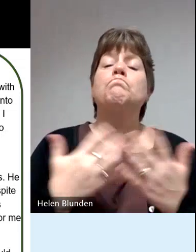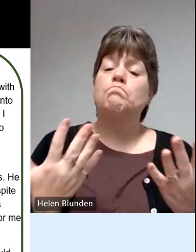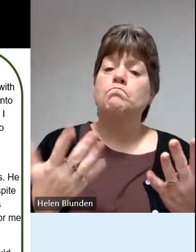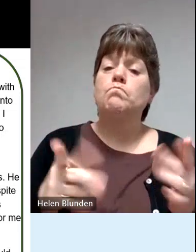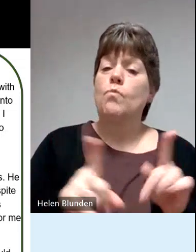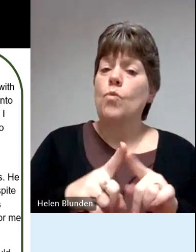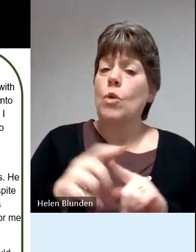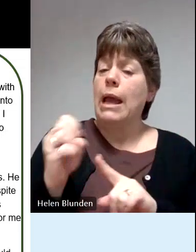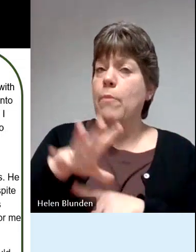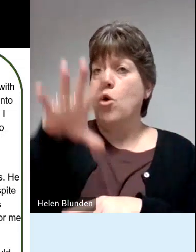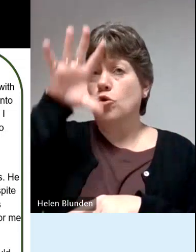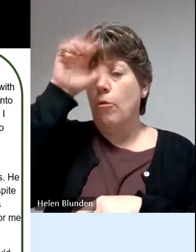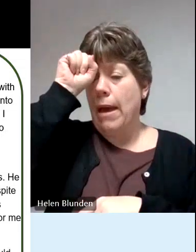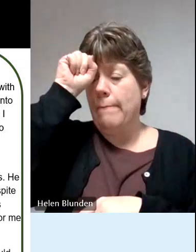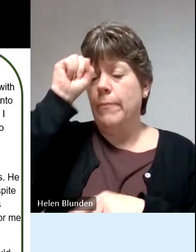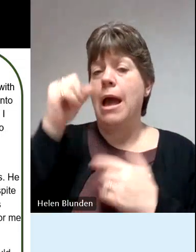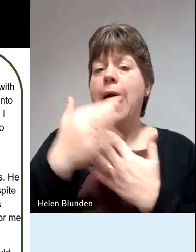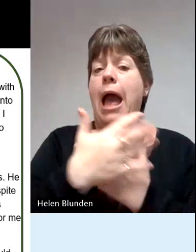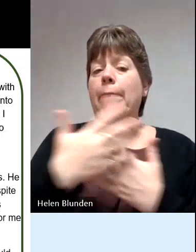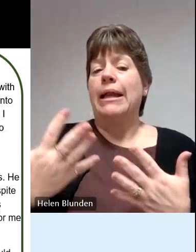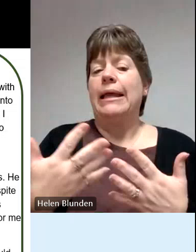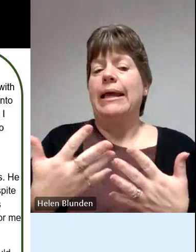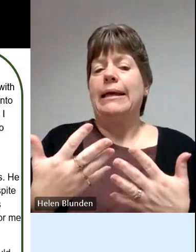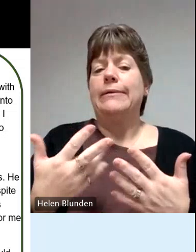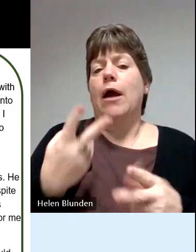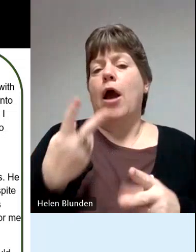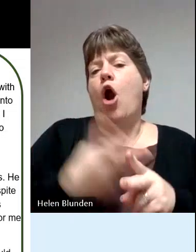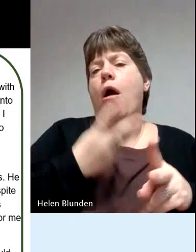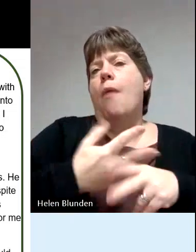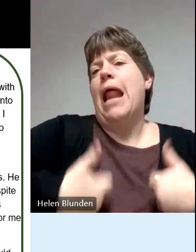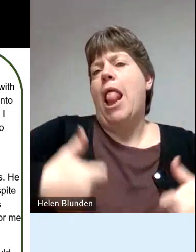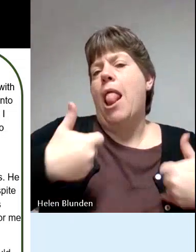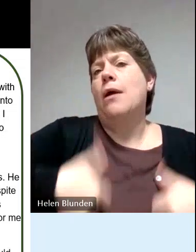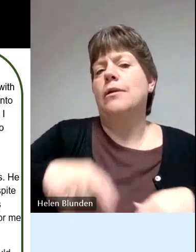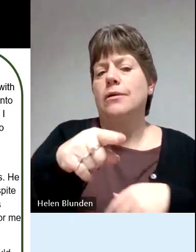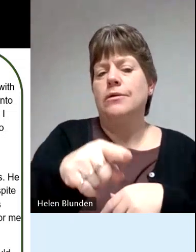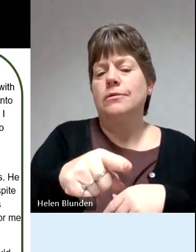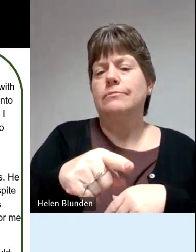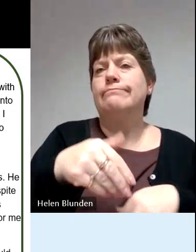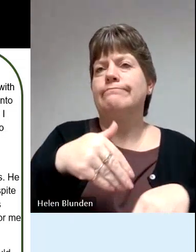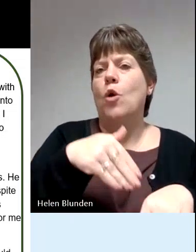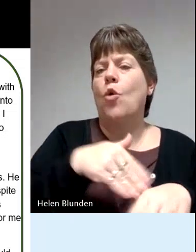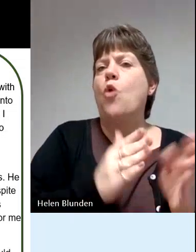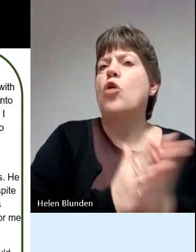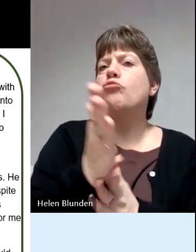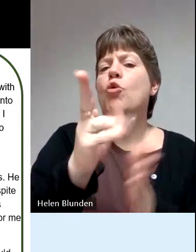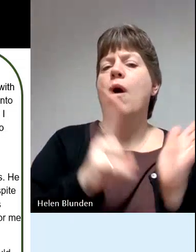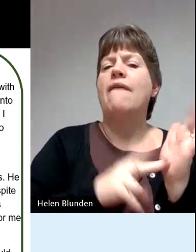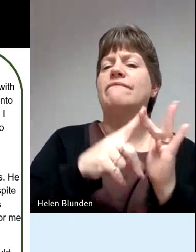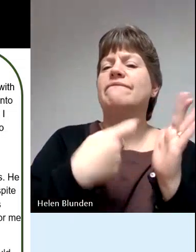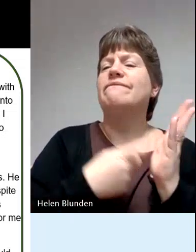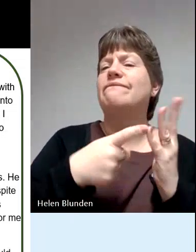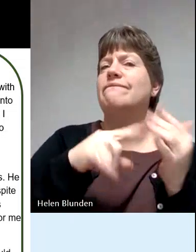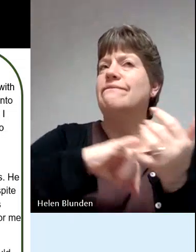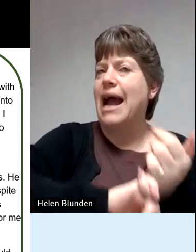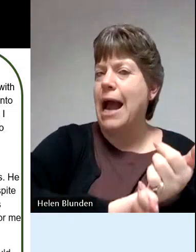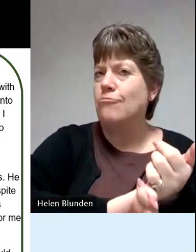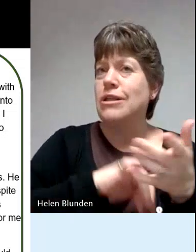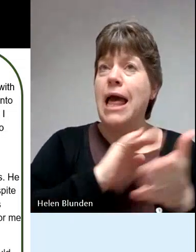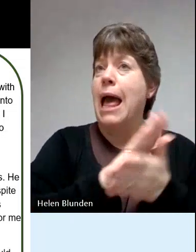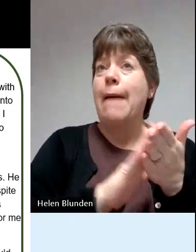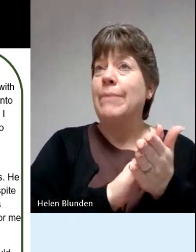point out that many common illnesses and ailments actually are caused by viruses, and so the solution may not be